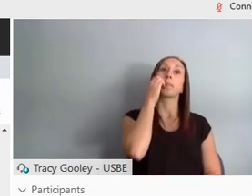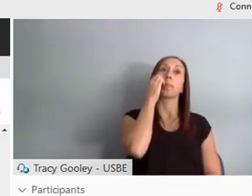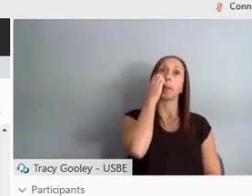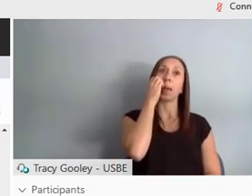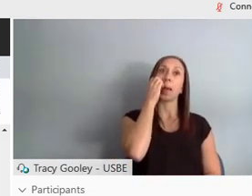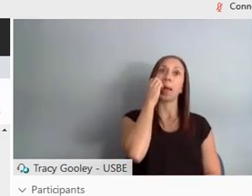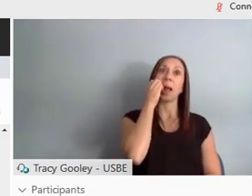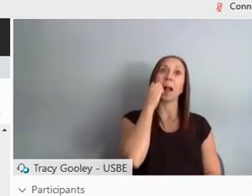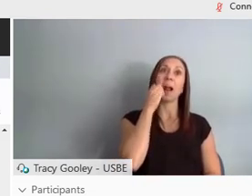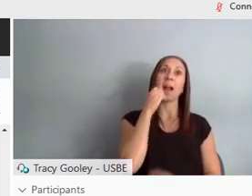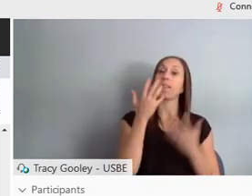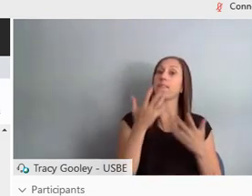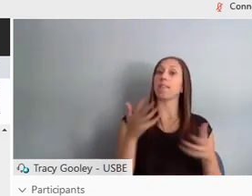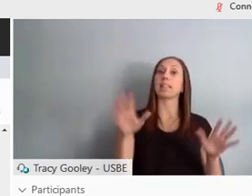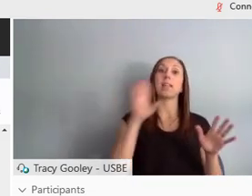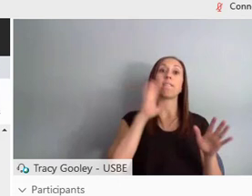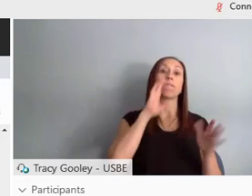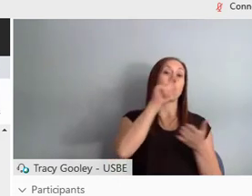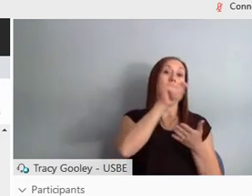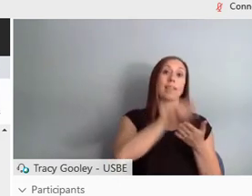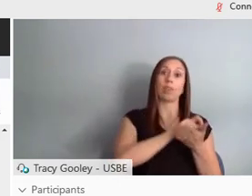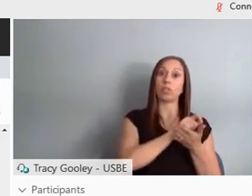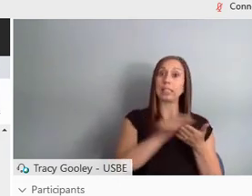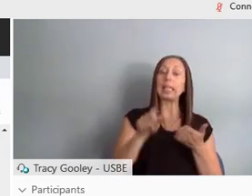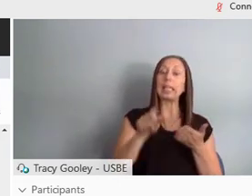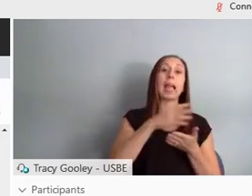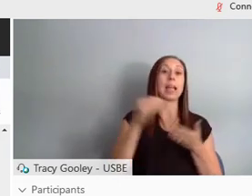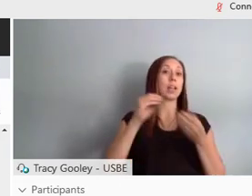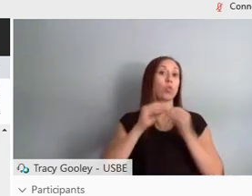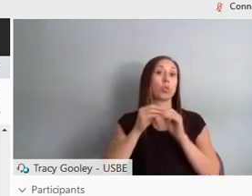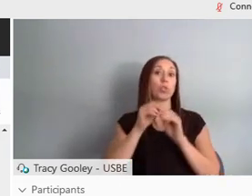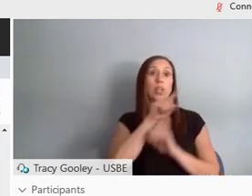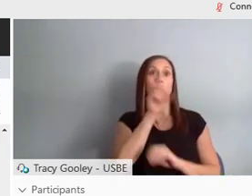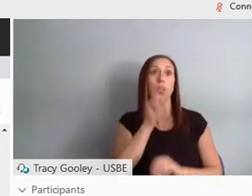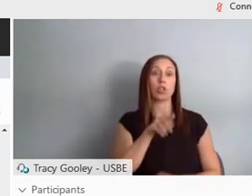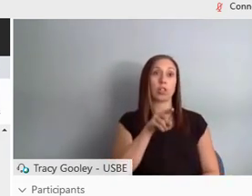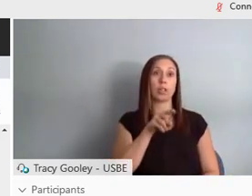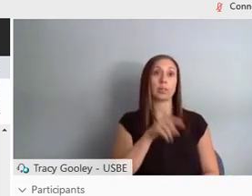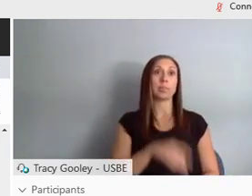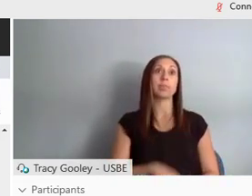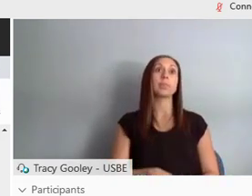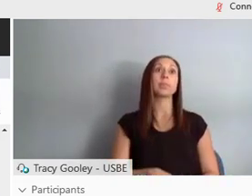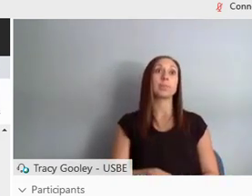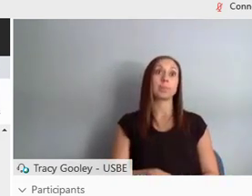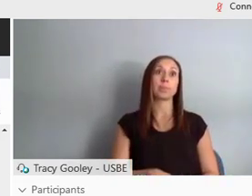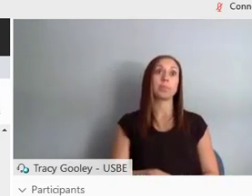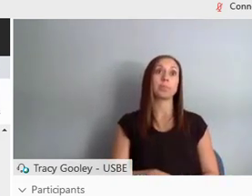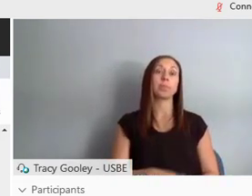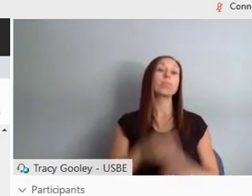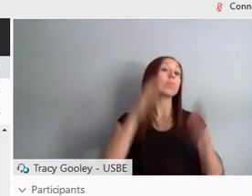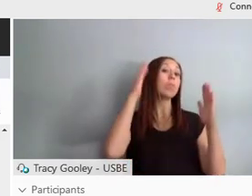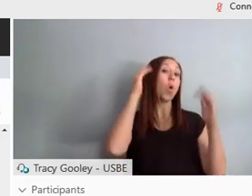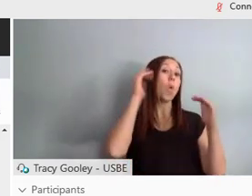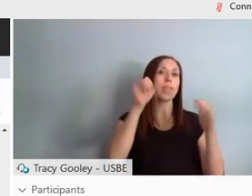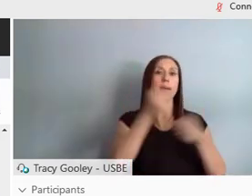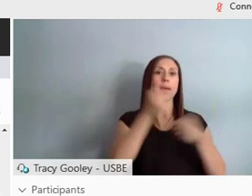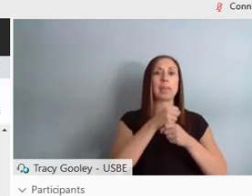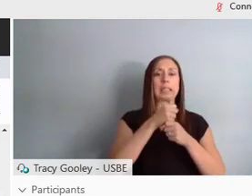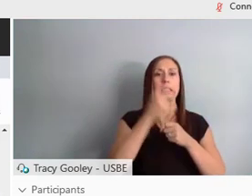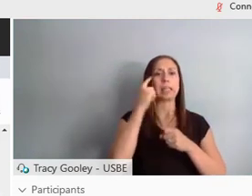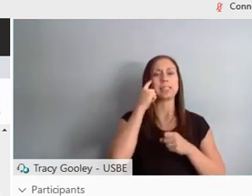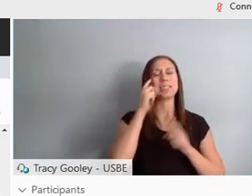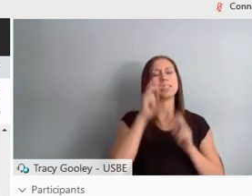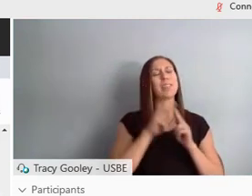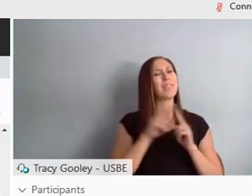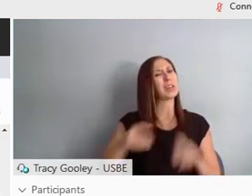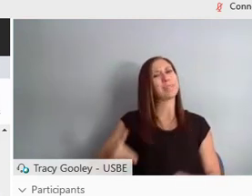So that is it for the literacy and numeracy questions. Hopefully it makes sense. It really is